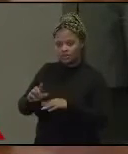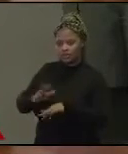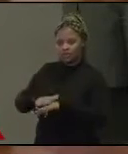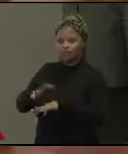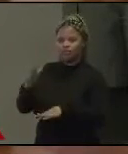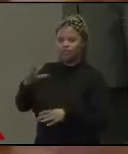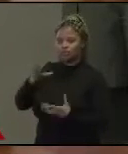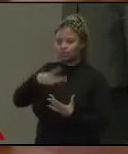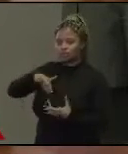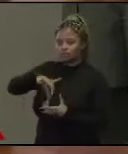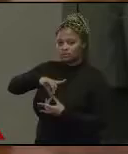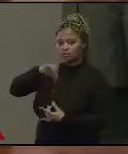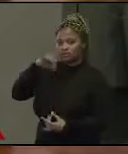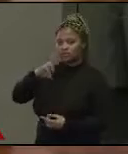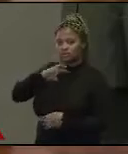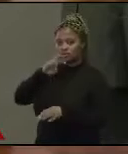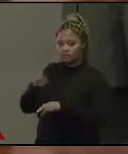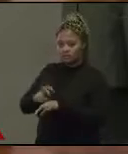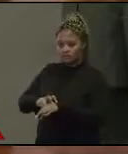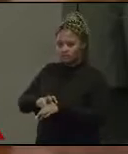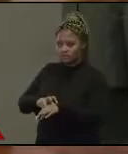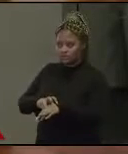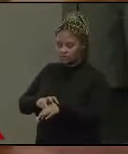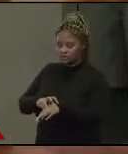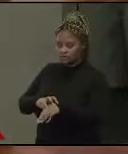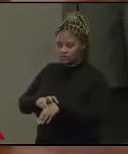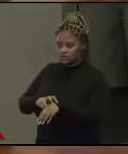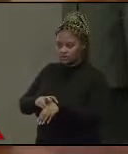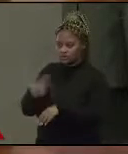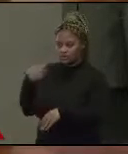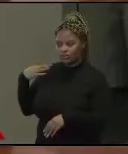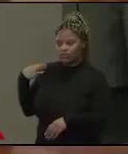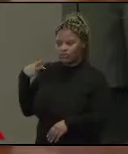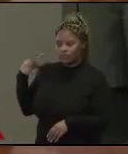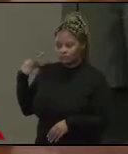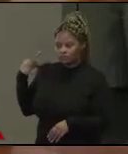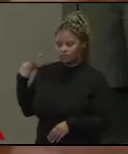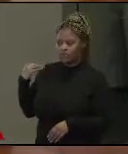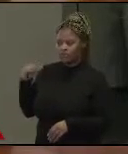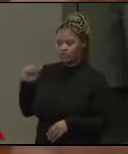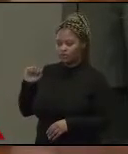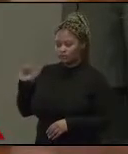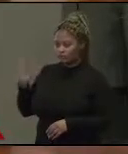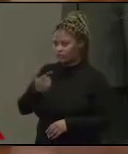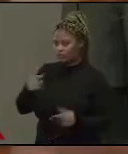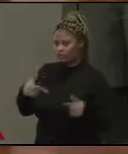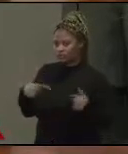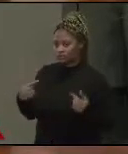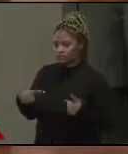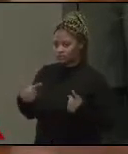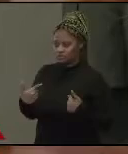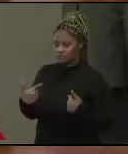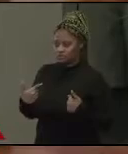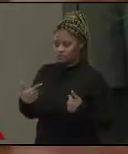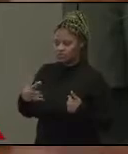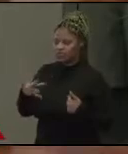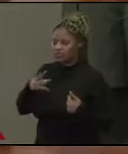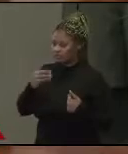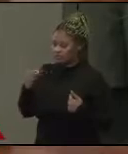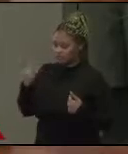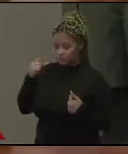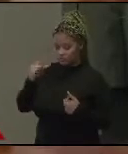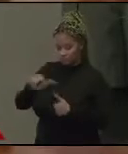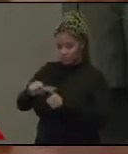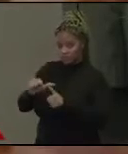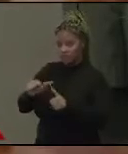need which goes to the root of a dignified and tolerable life. It is at the core of a better life for all South